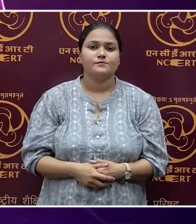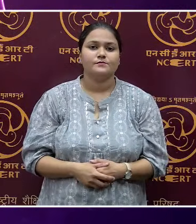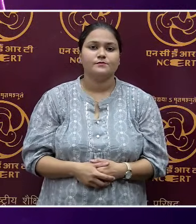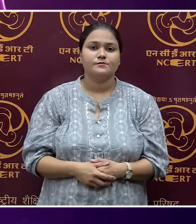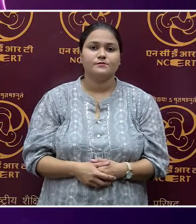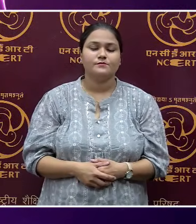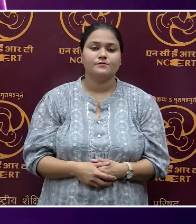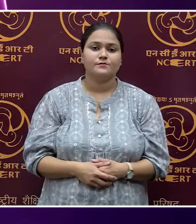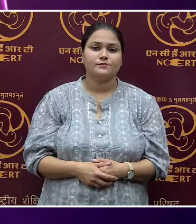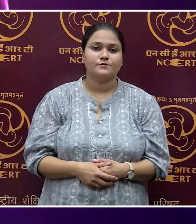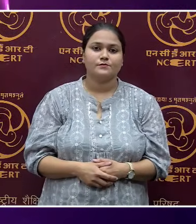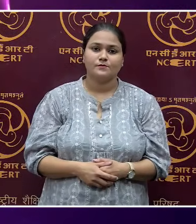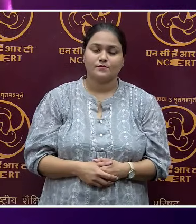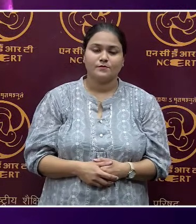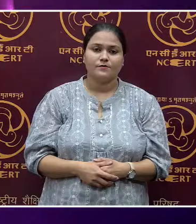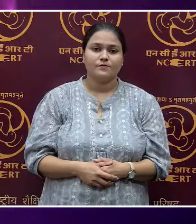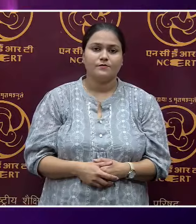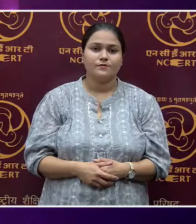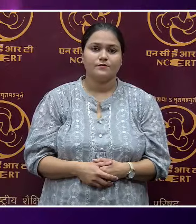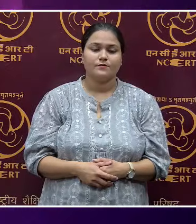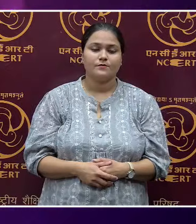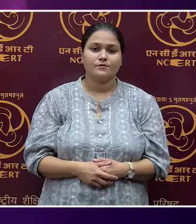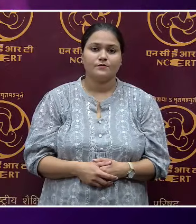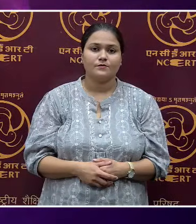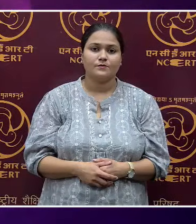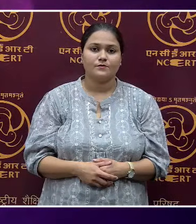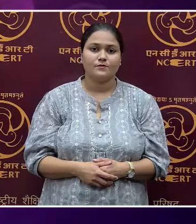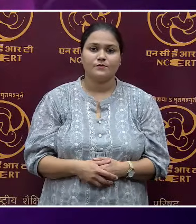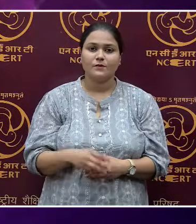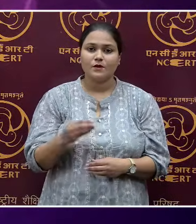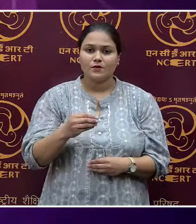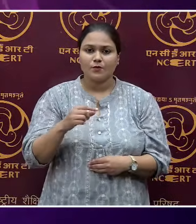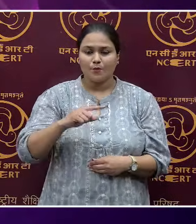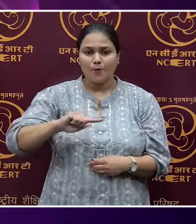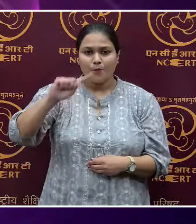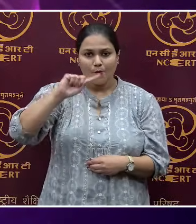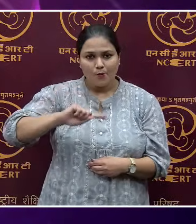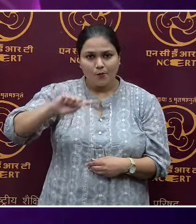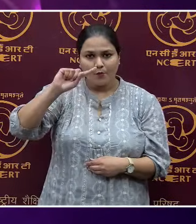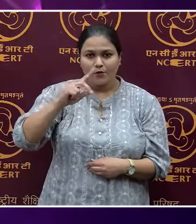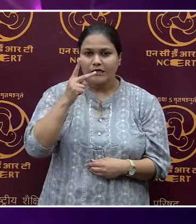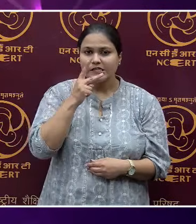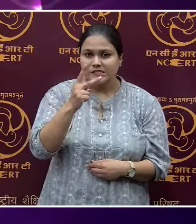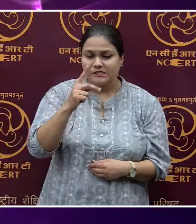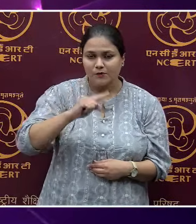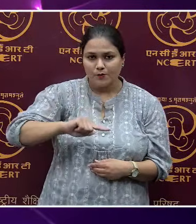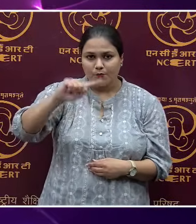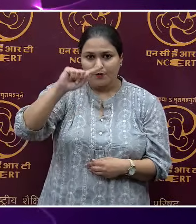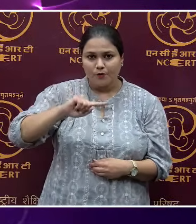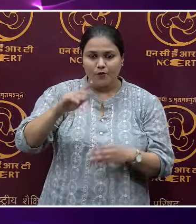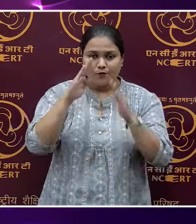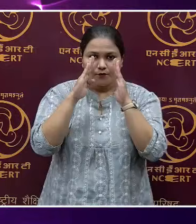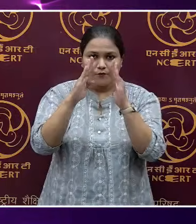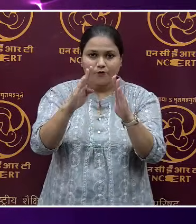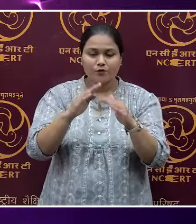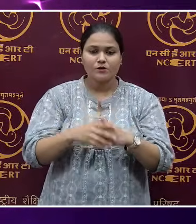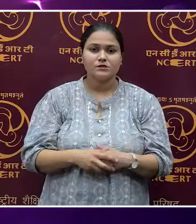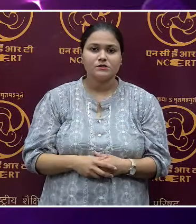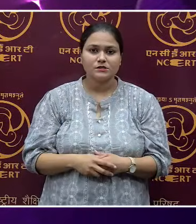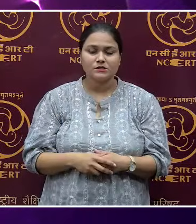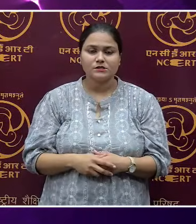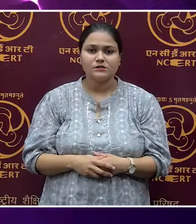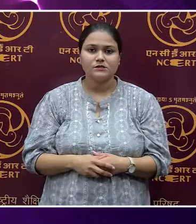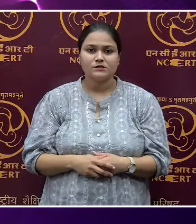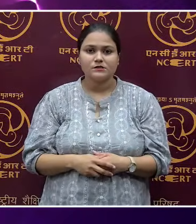Okay. Diksha.gov.in. Here you little bit scroll down. You can see here focus areas of Dikshas. That's right.